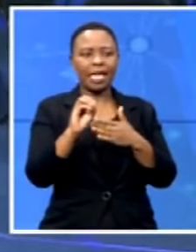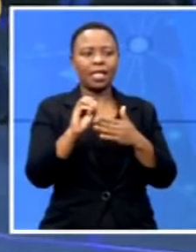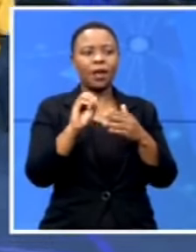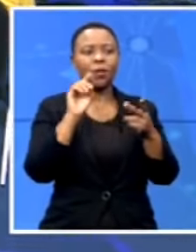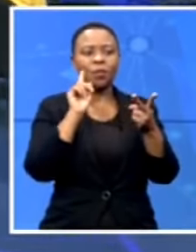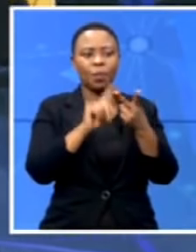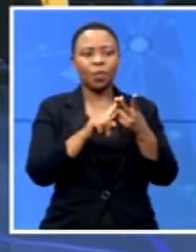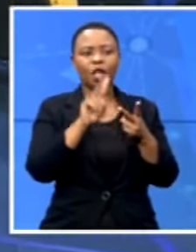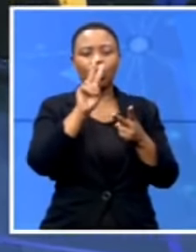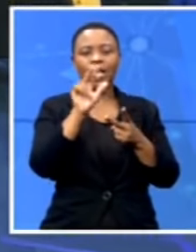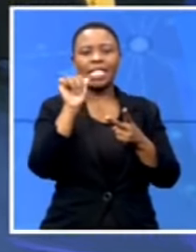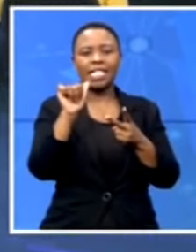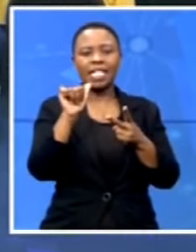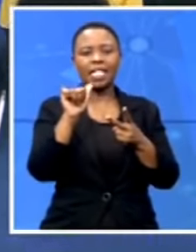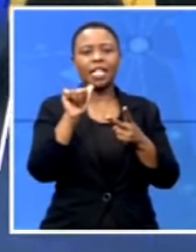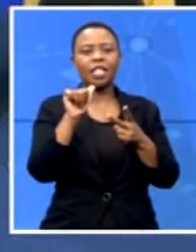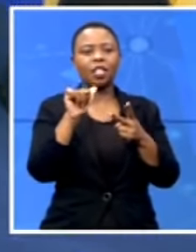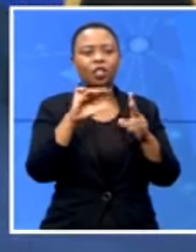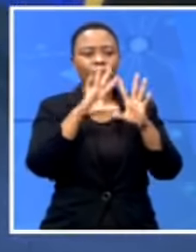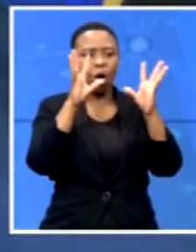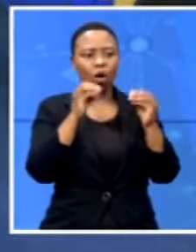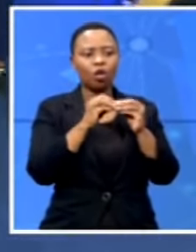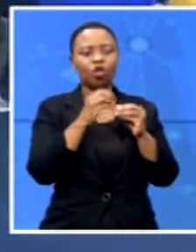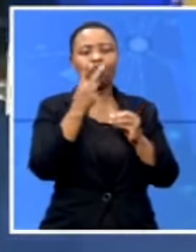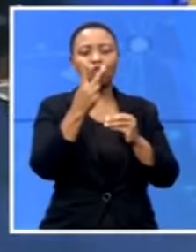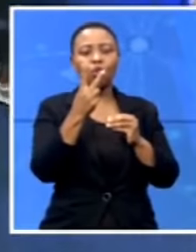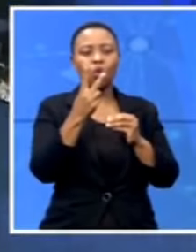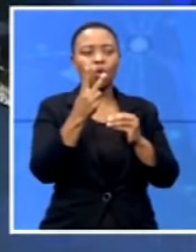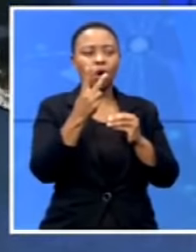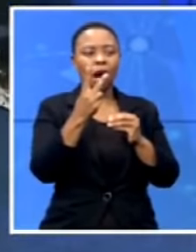got over 200,000 votes, which translates to